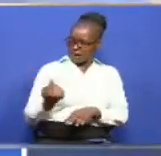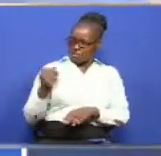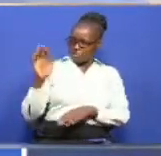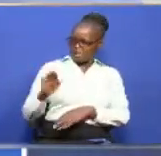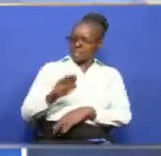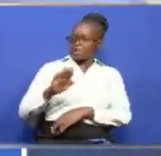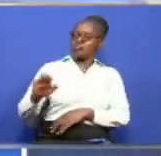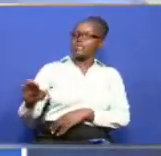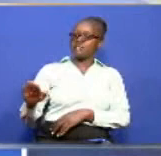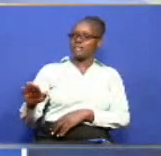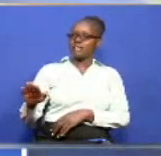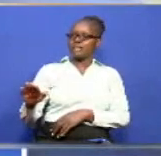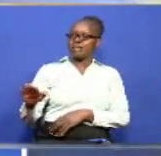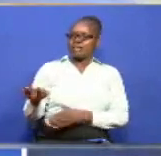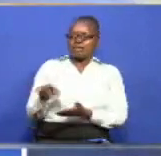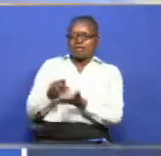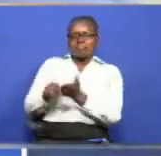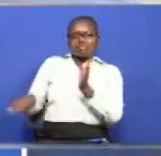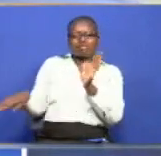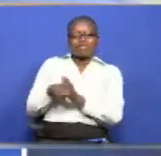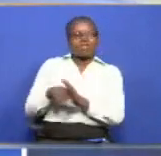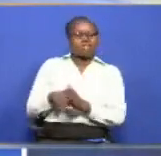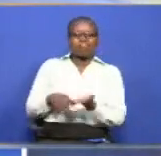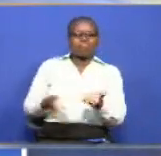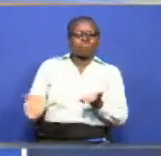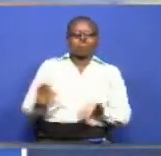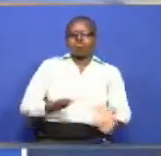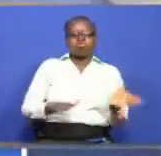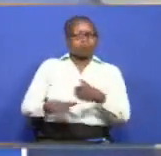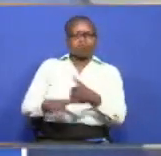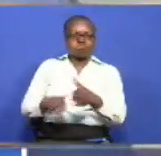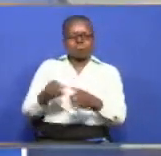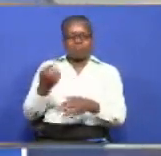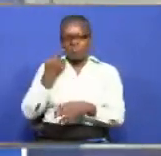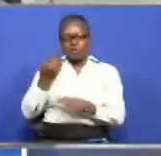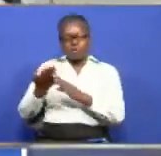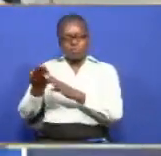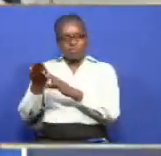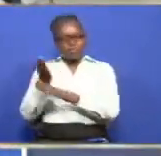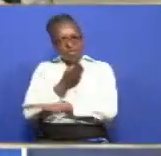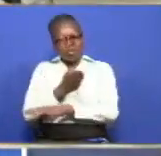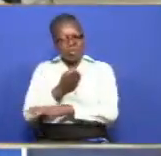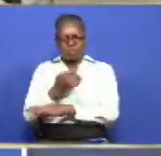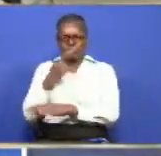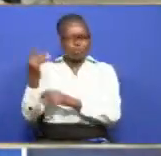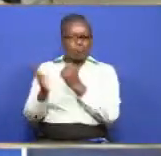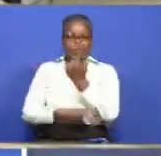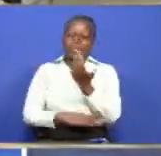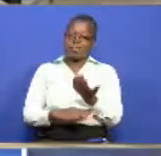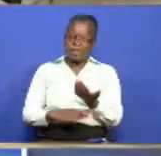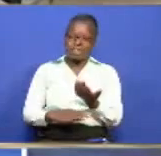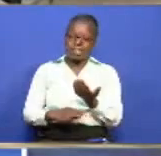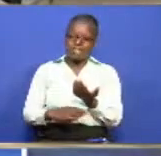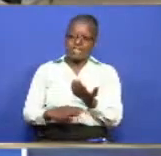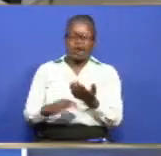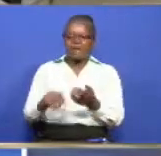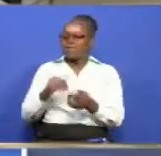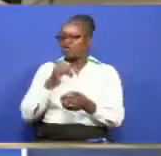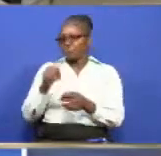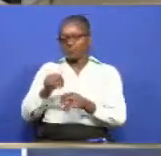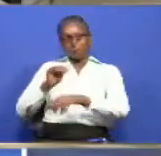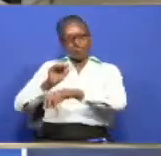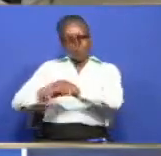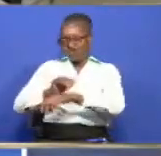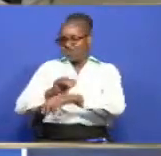lawyers were chased away. They were roughed, assaulted, which is very unfortunate. And that is not the way we should be